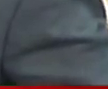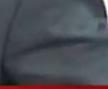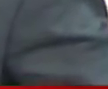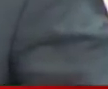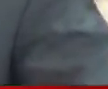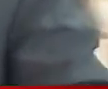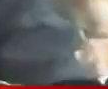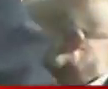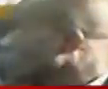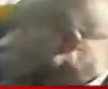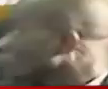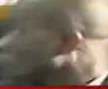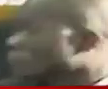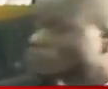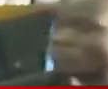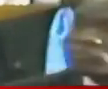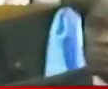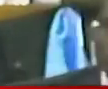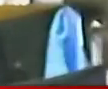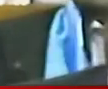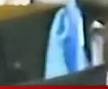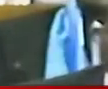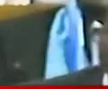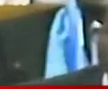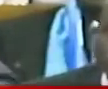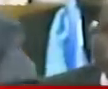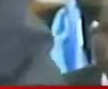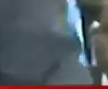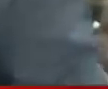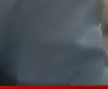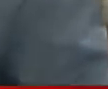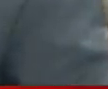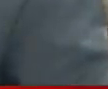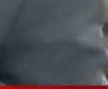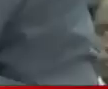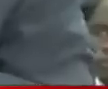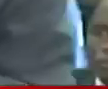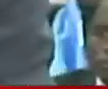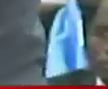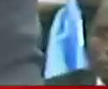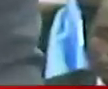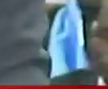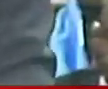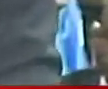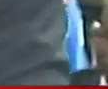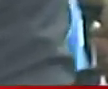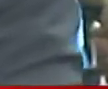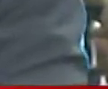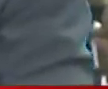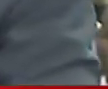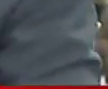Ndugu Raila and I have been betrayed. We have been betrayed. Therefore, we must change